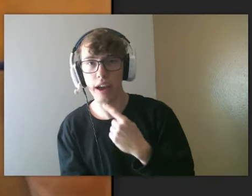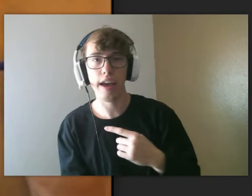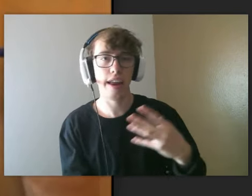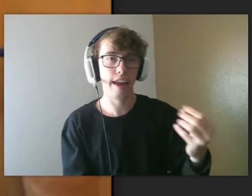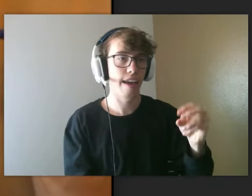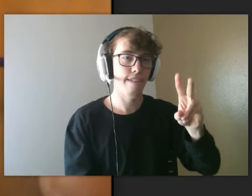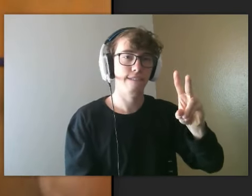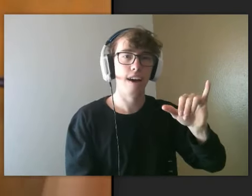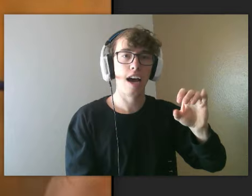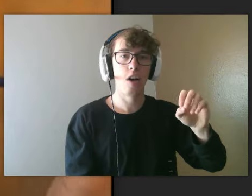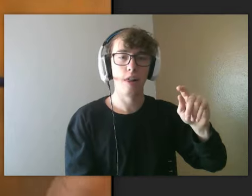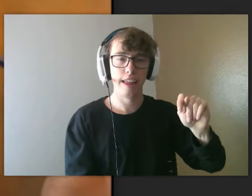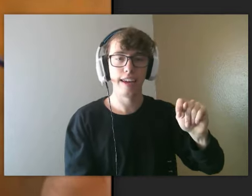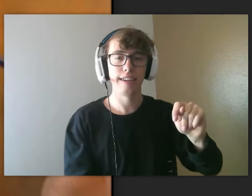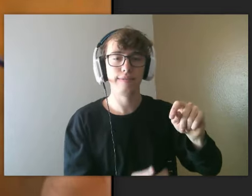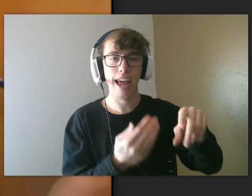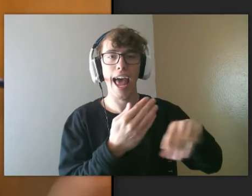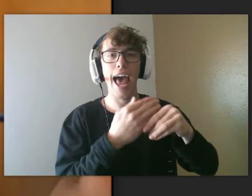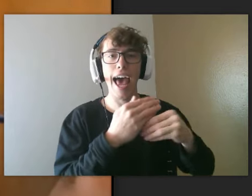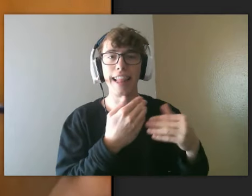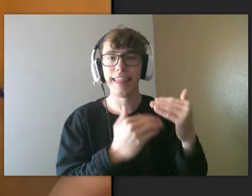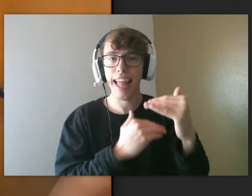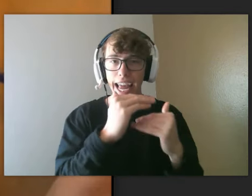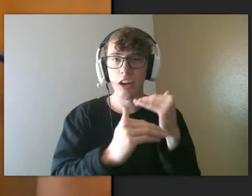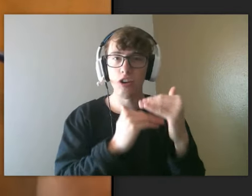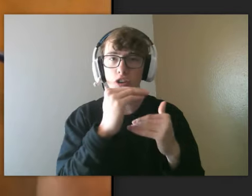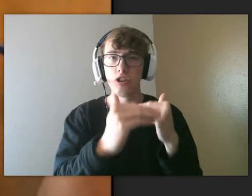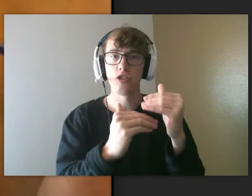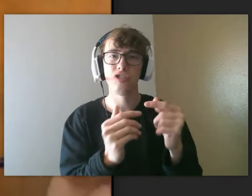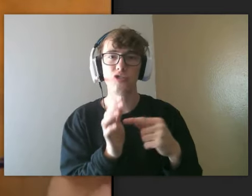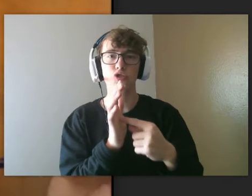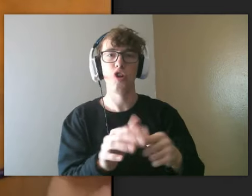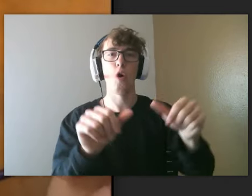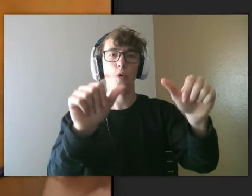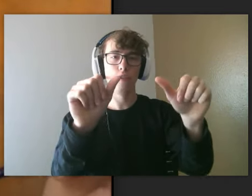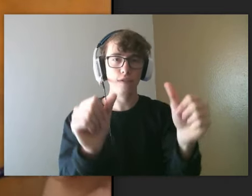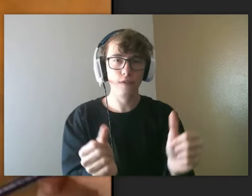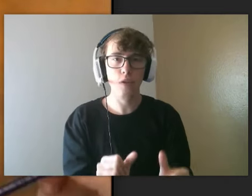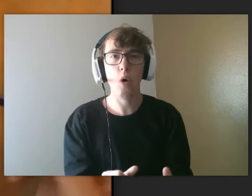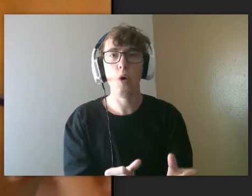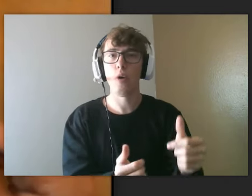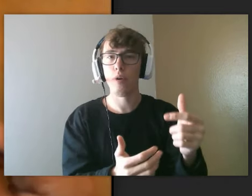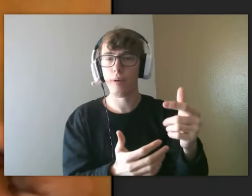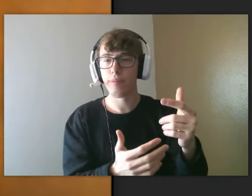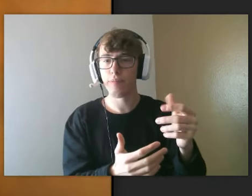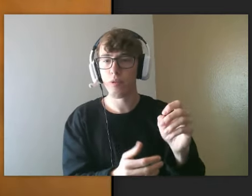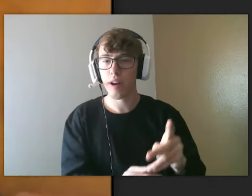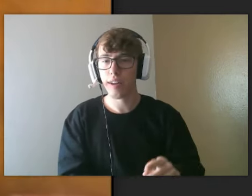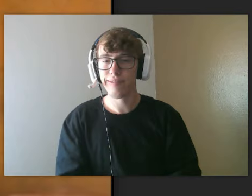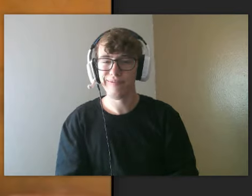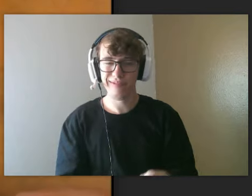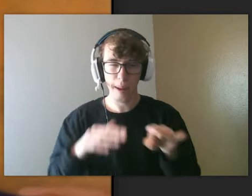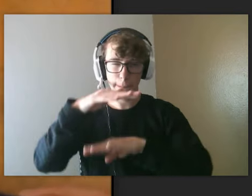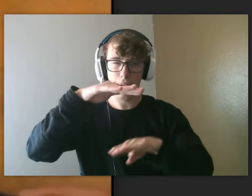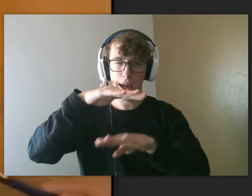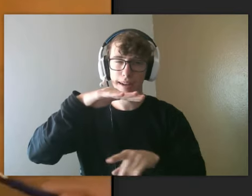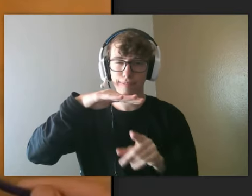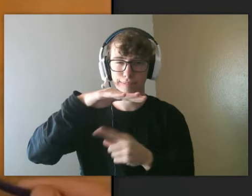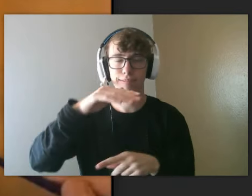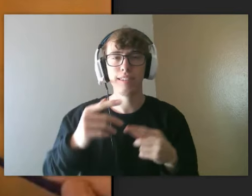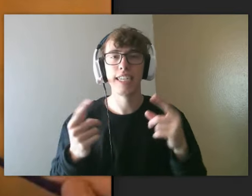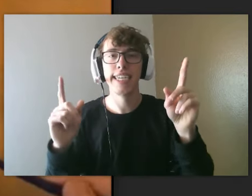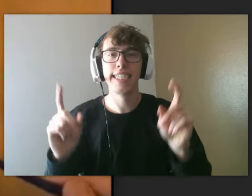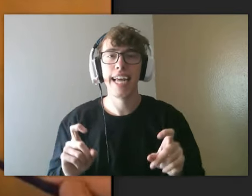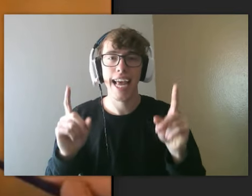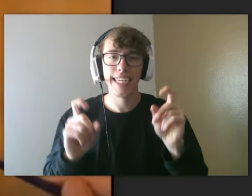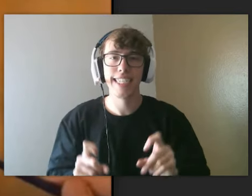on top of it to really show the form and the transition between the colors. This bottom part right here is just for you guys to test